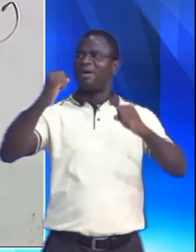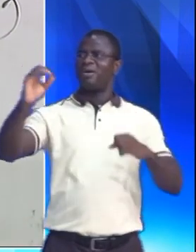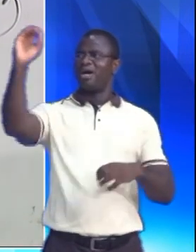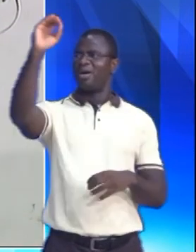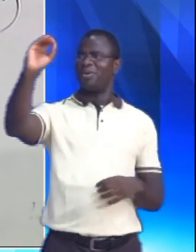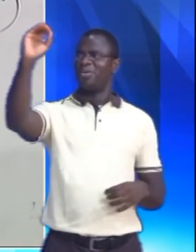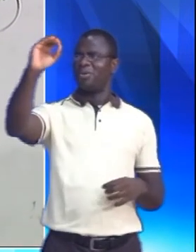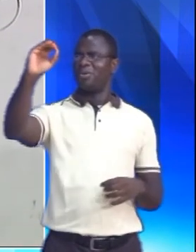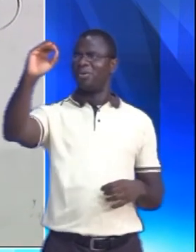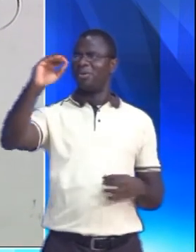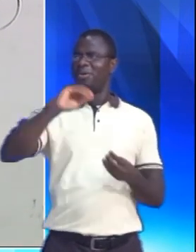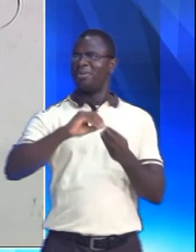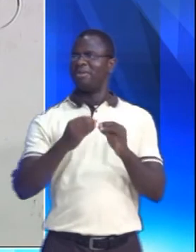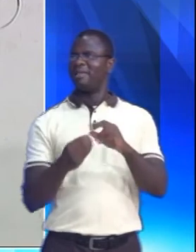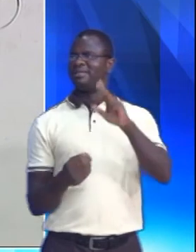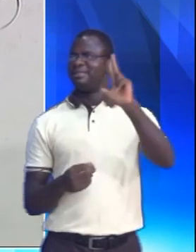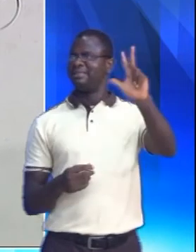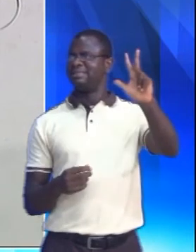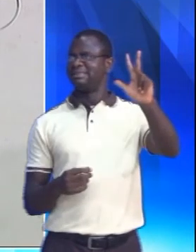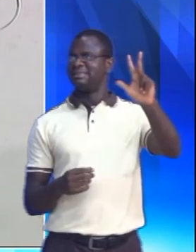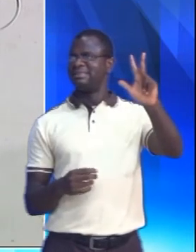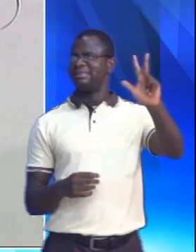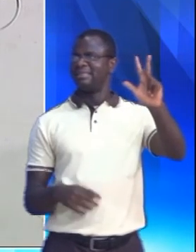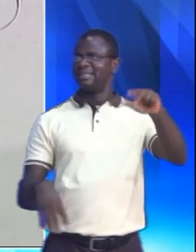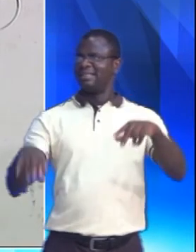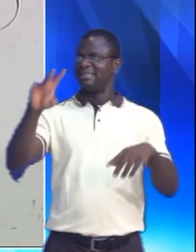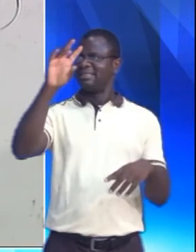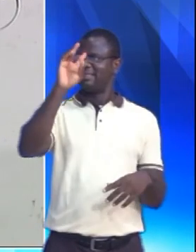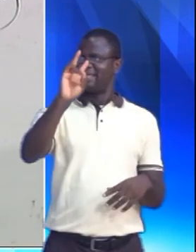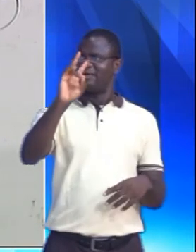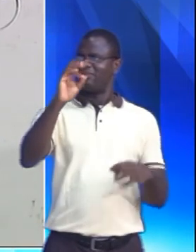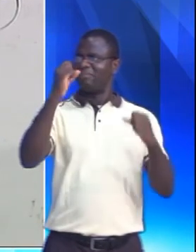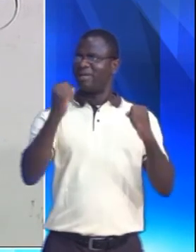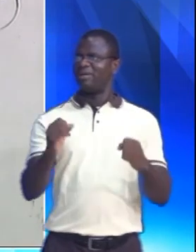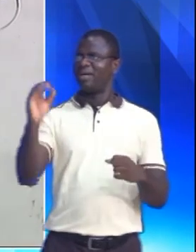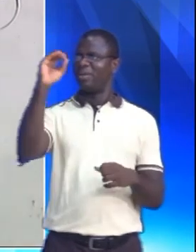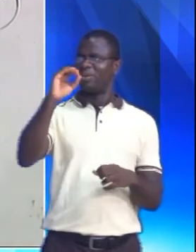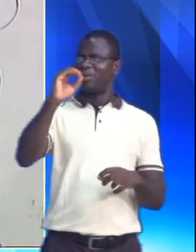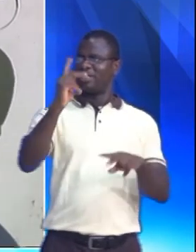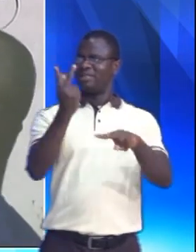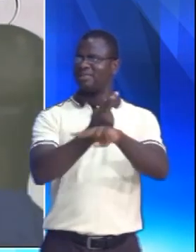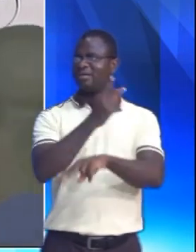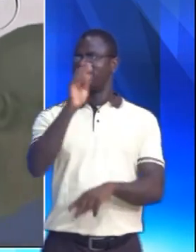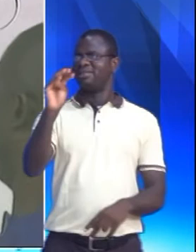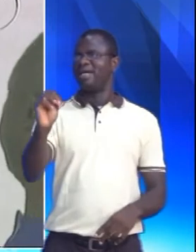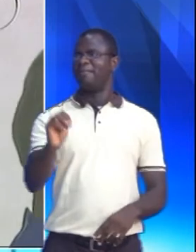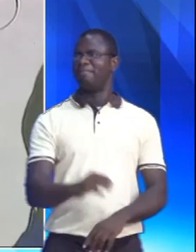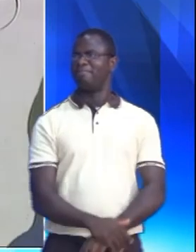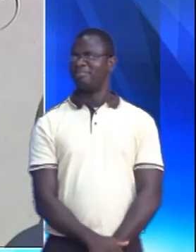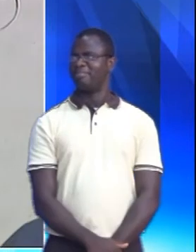3 says 7 raised to power 0 multiplied by what? M.